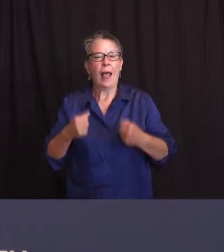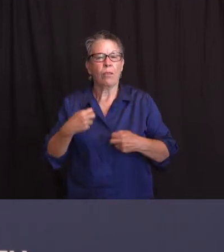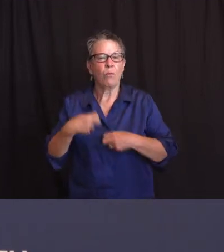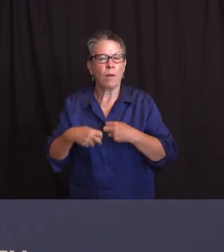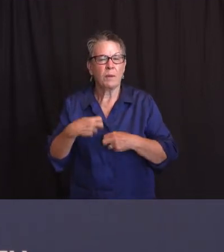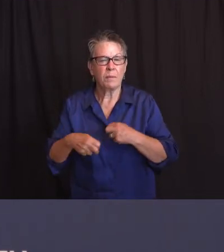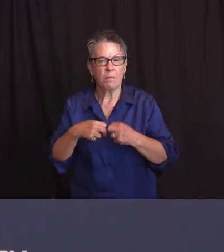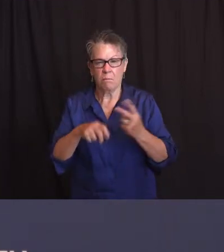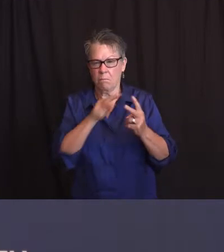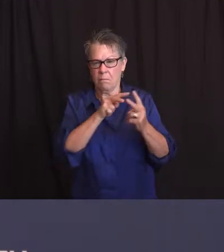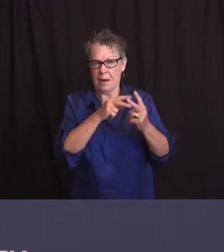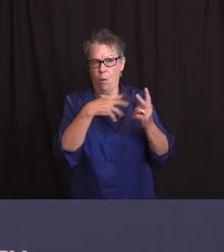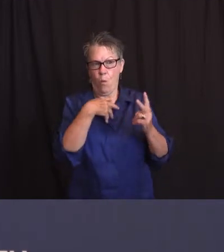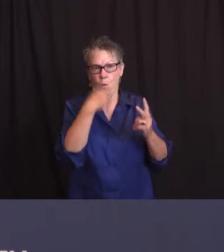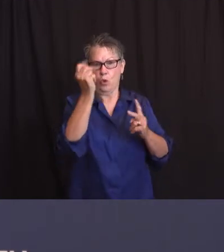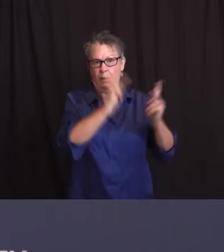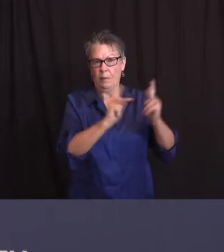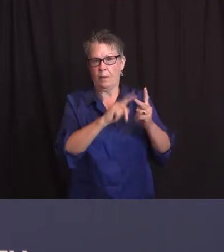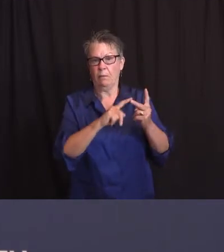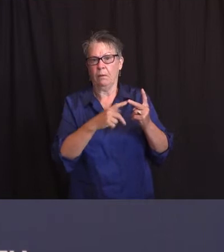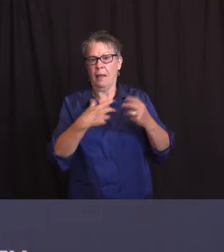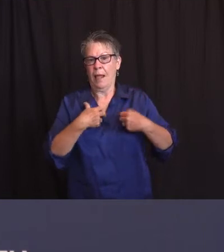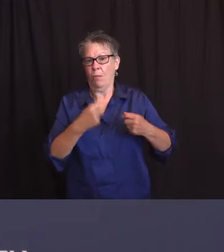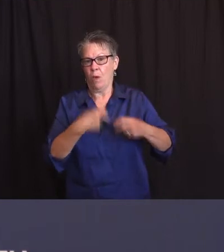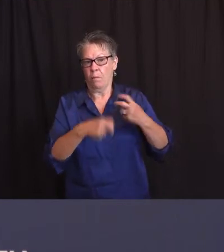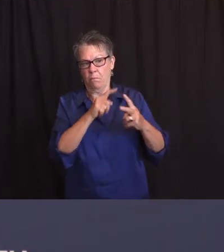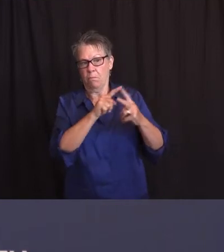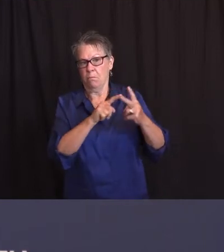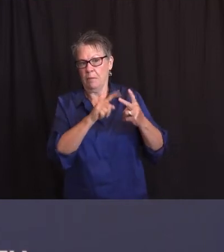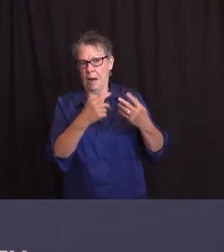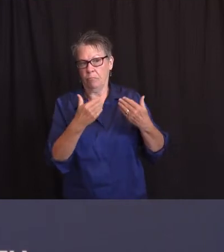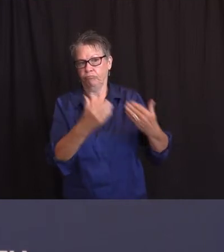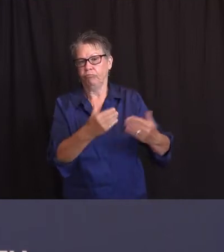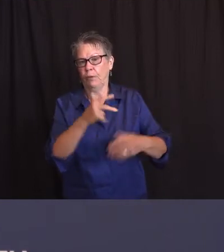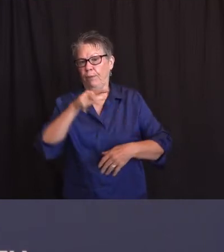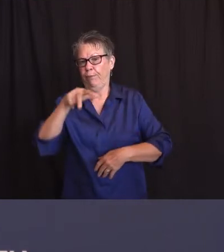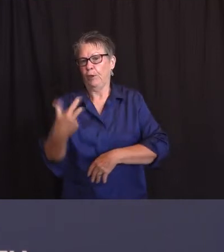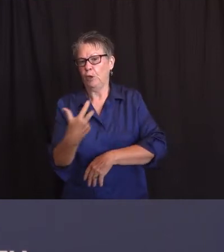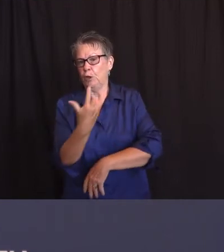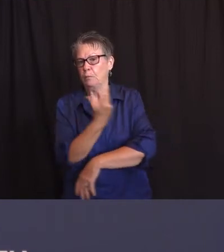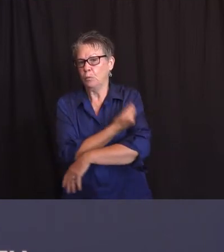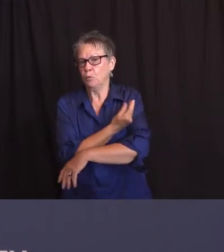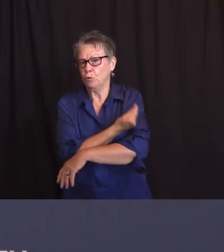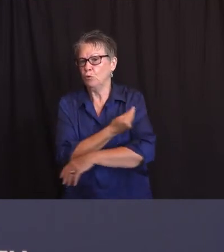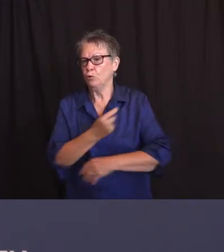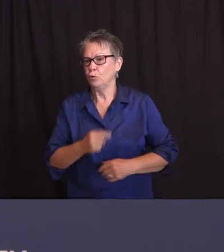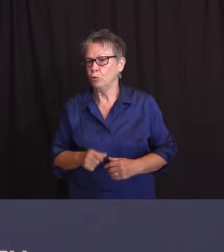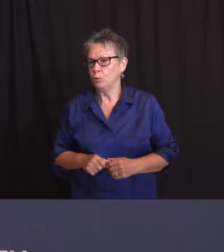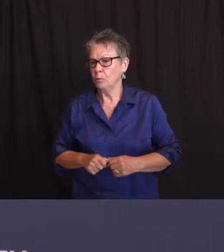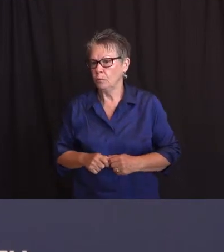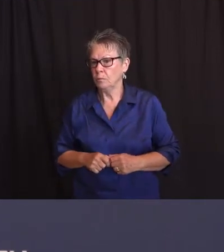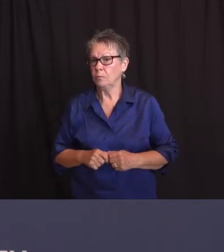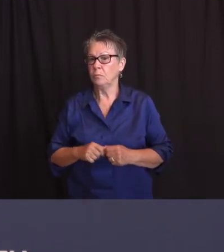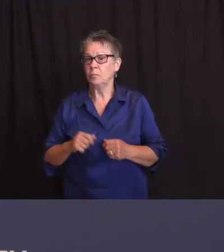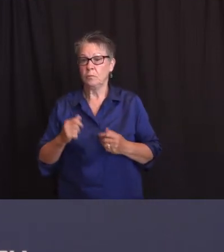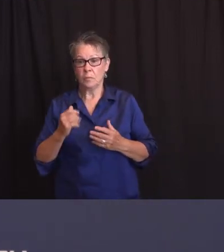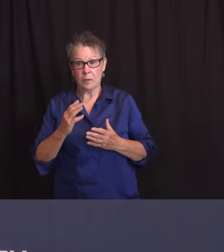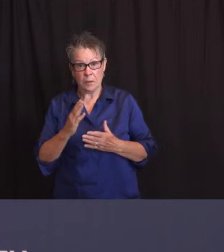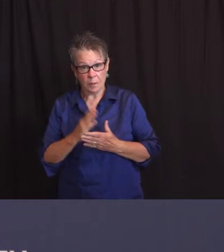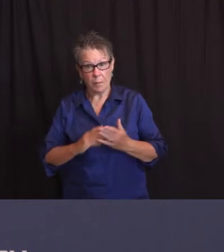vaccinated. And the fact of the matter is, unless you disagree, the science is extremely incomplete